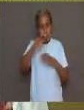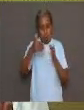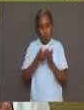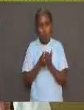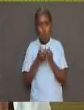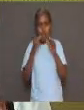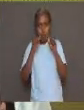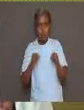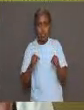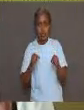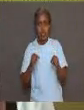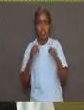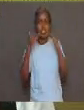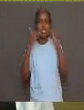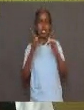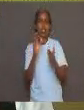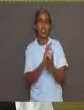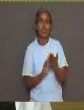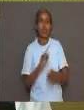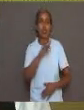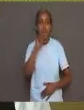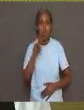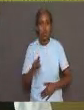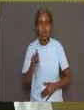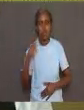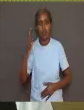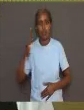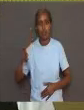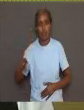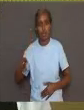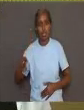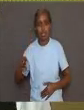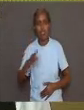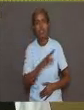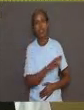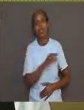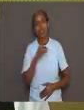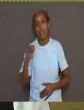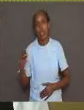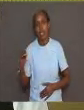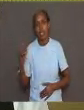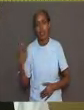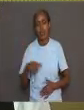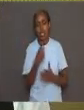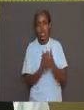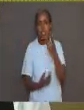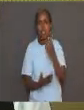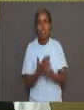possible standard form equations of hyperbolas, and we will